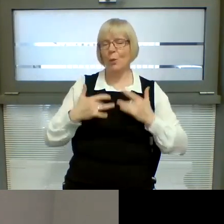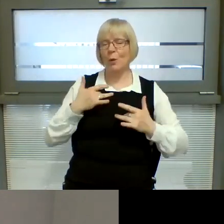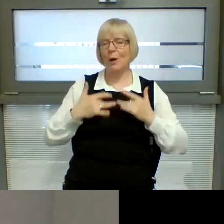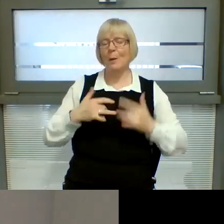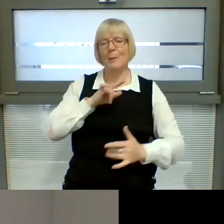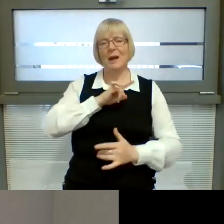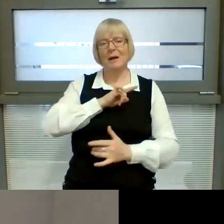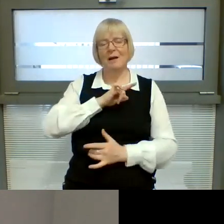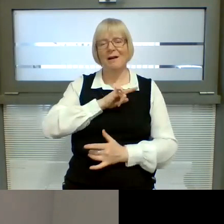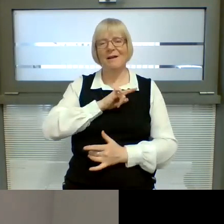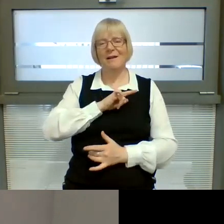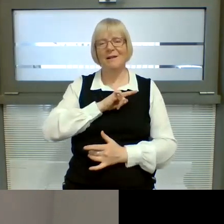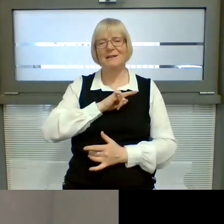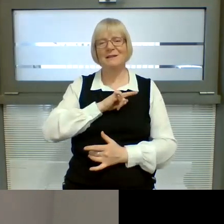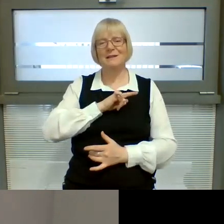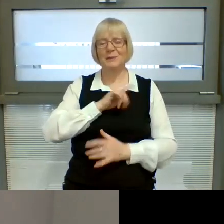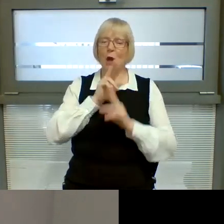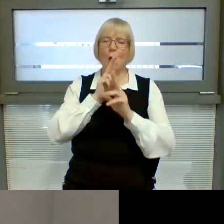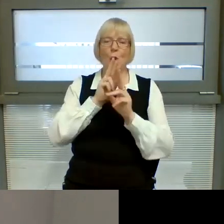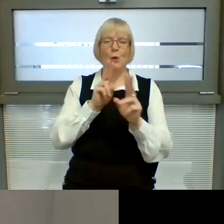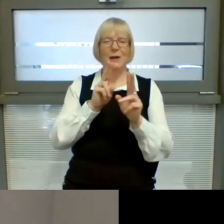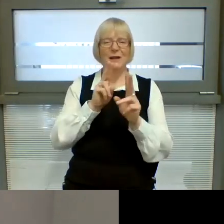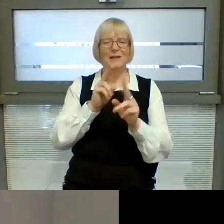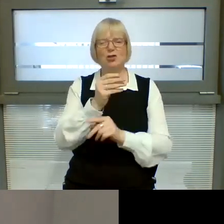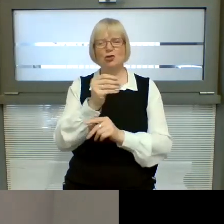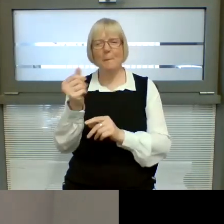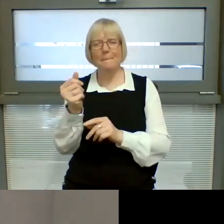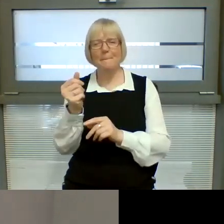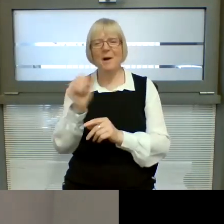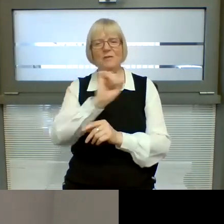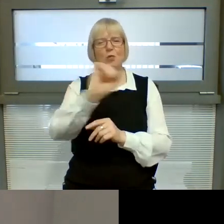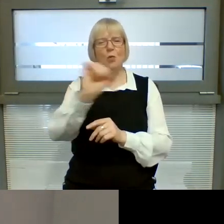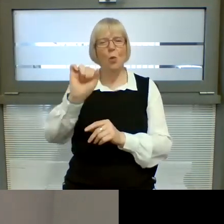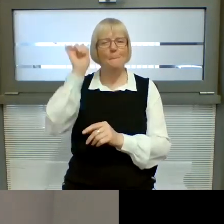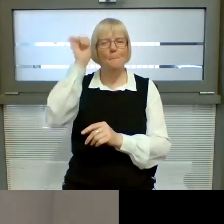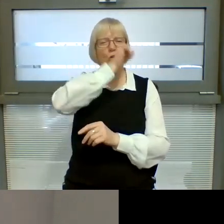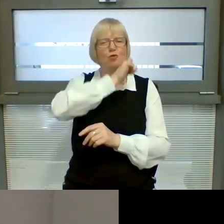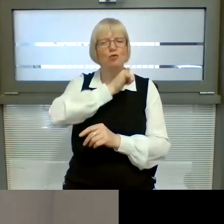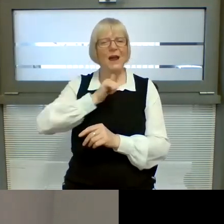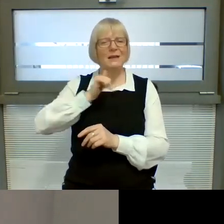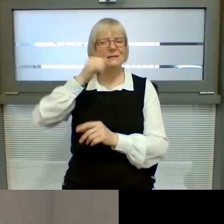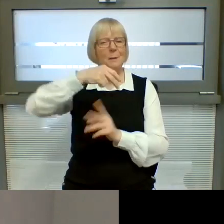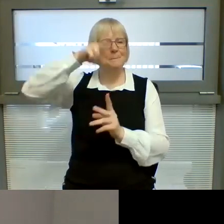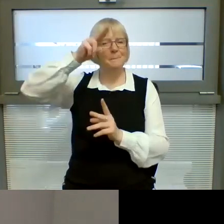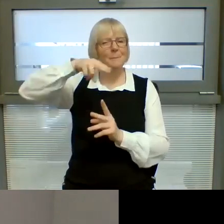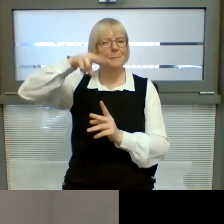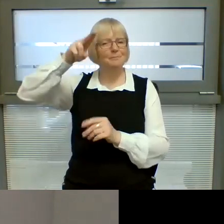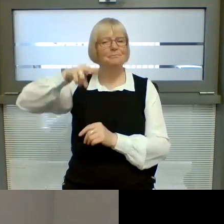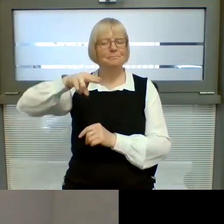of looking at some of your portrait stuff that you've done.